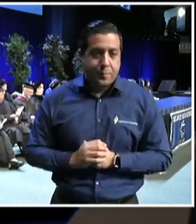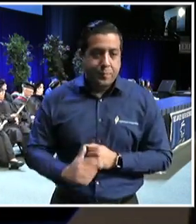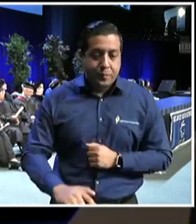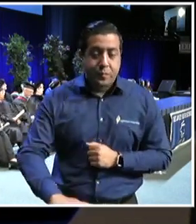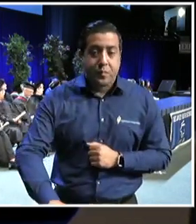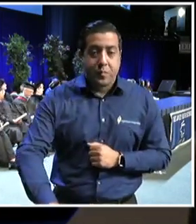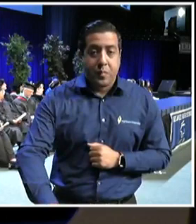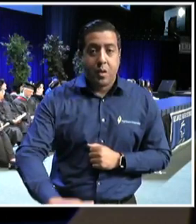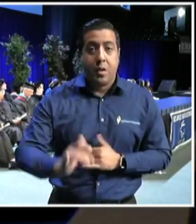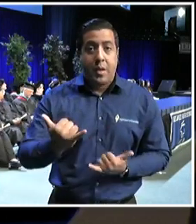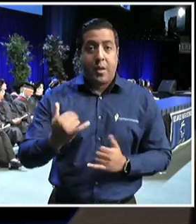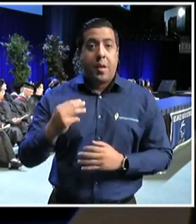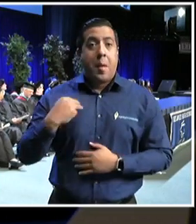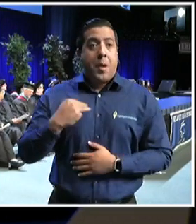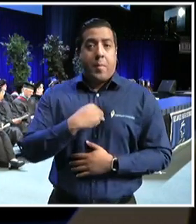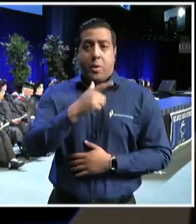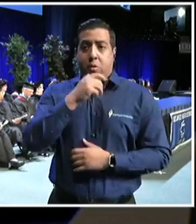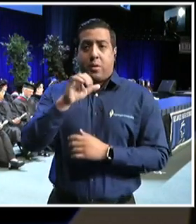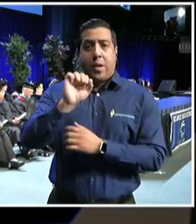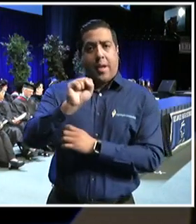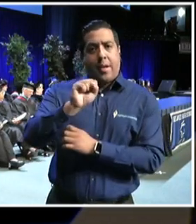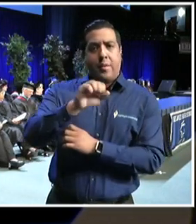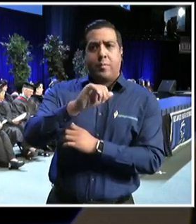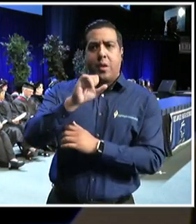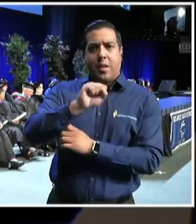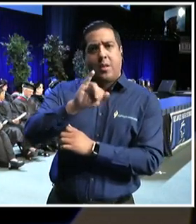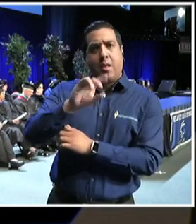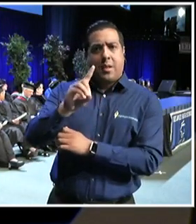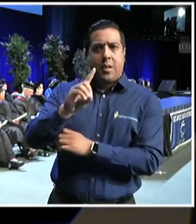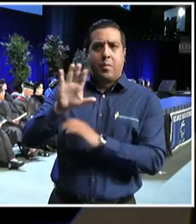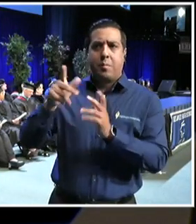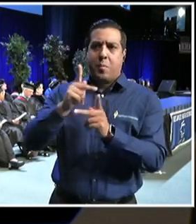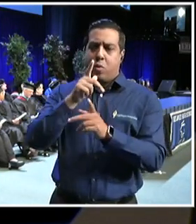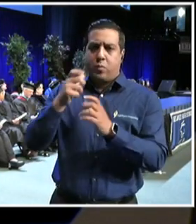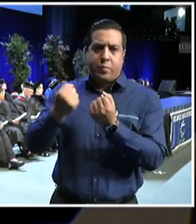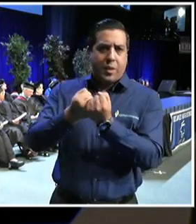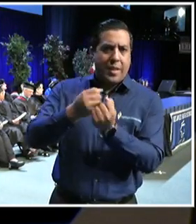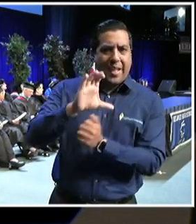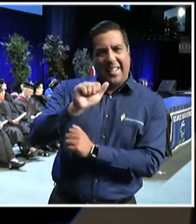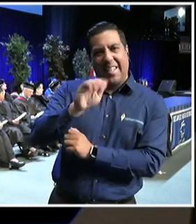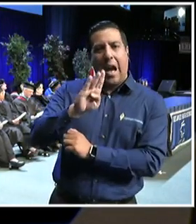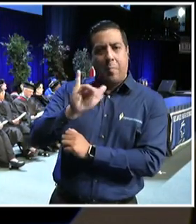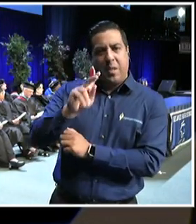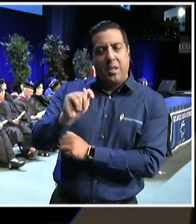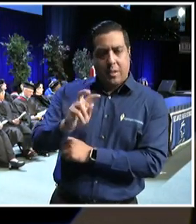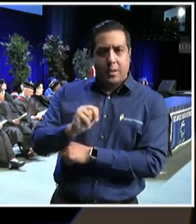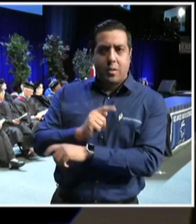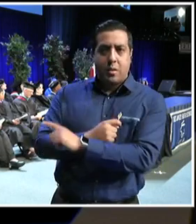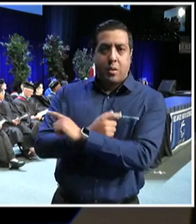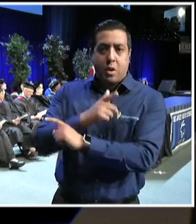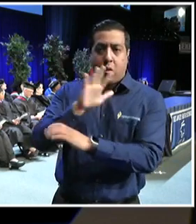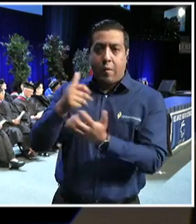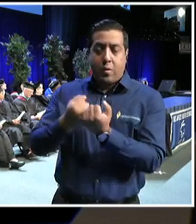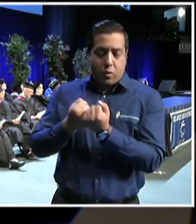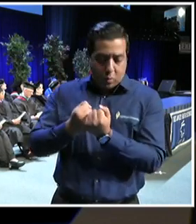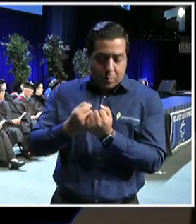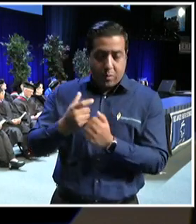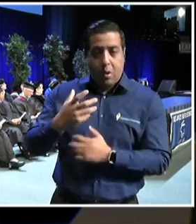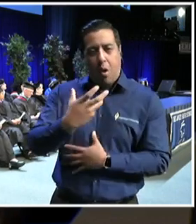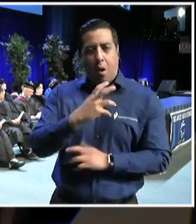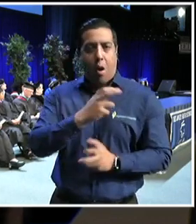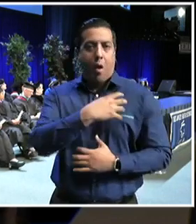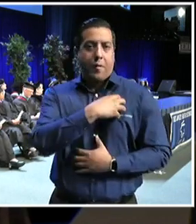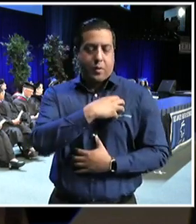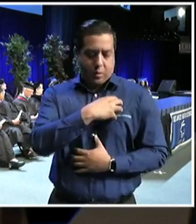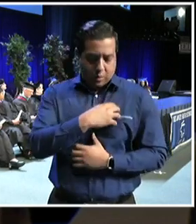Members of the Spring Independent School District Superintendent's Cabinet, Chief School Leadership and Student Support Service Officer, Dr.